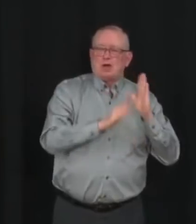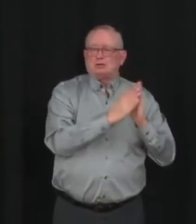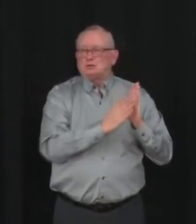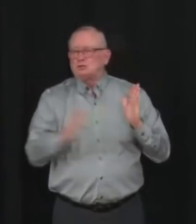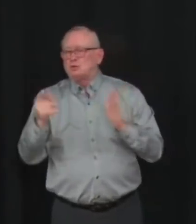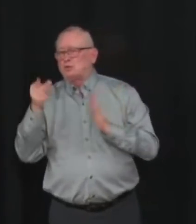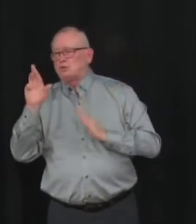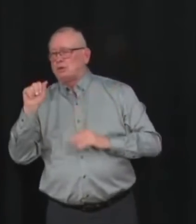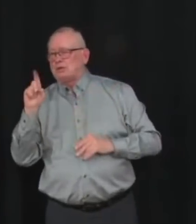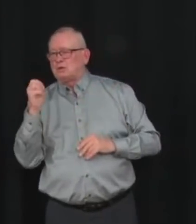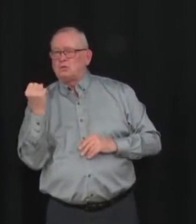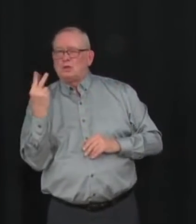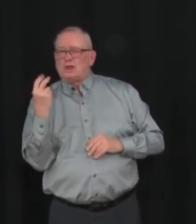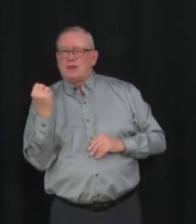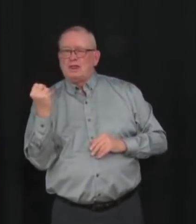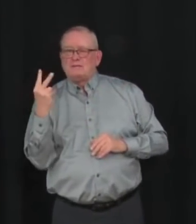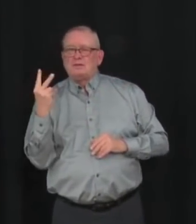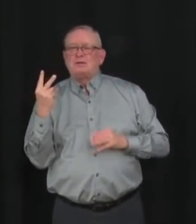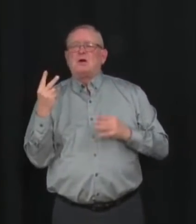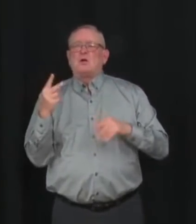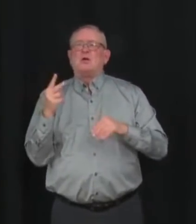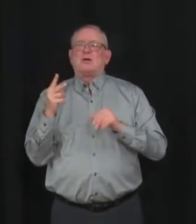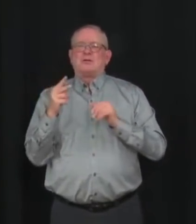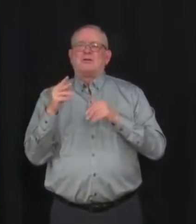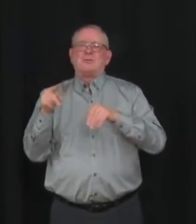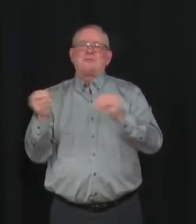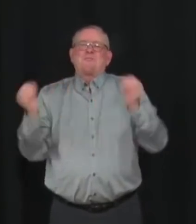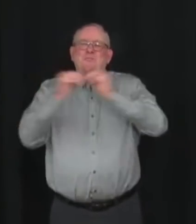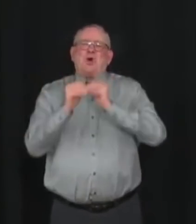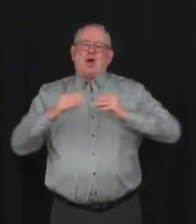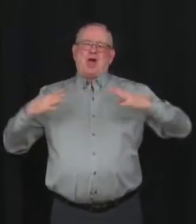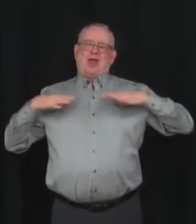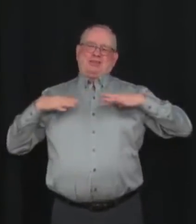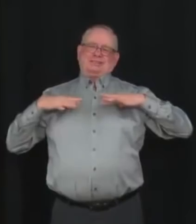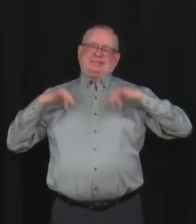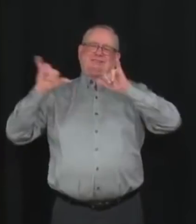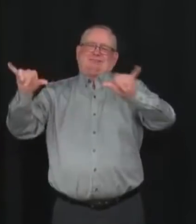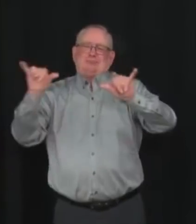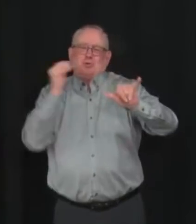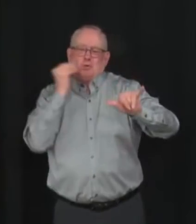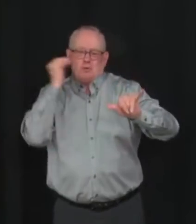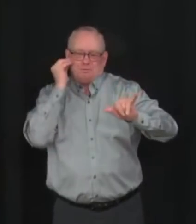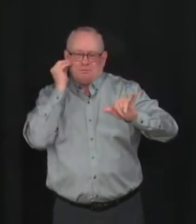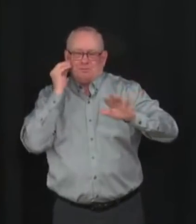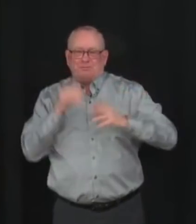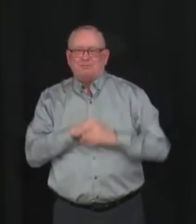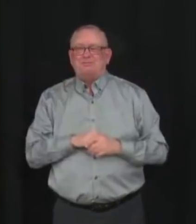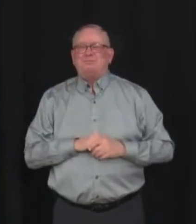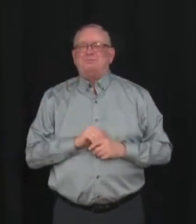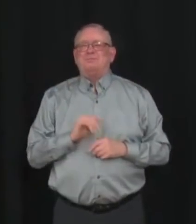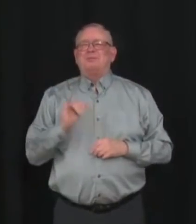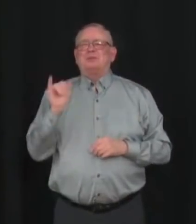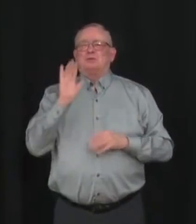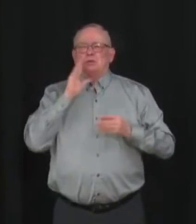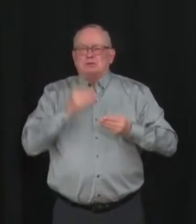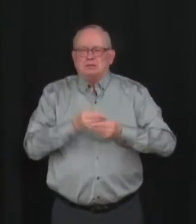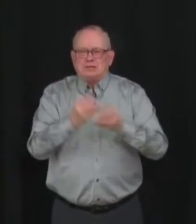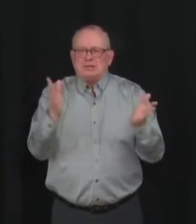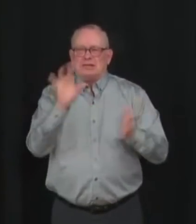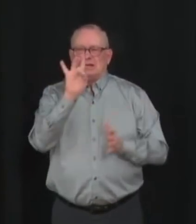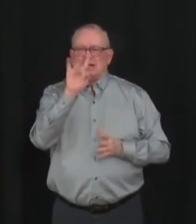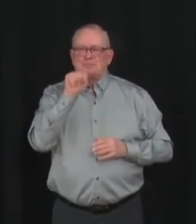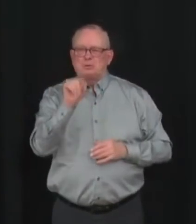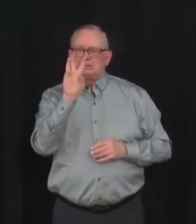students. This announcement included 8.6 million rapid tests and 16.5 million medical grade masks going